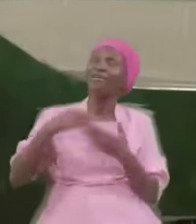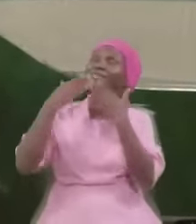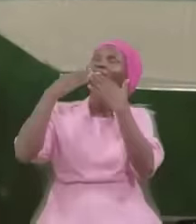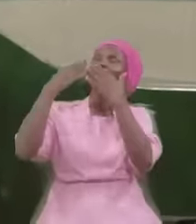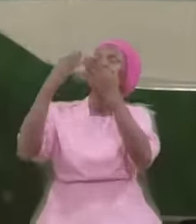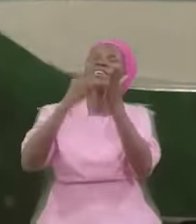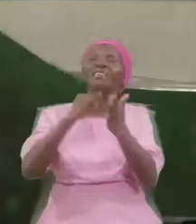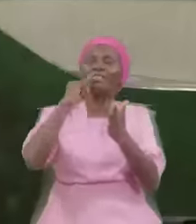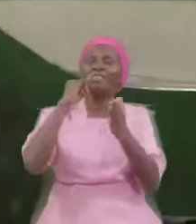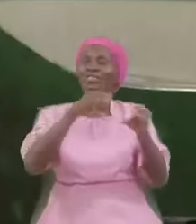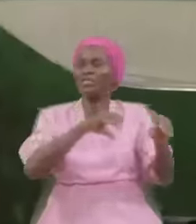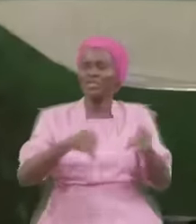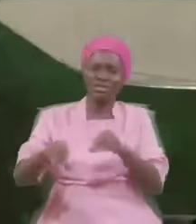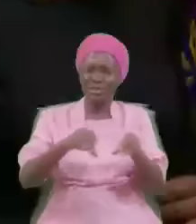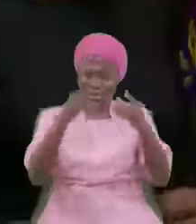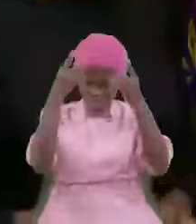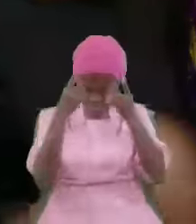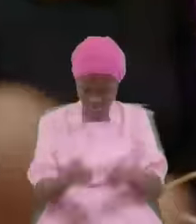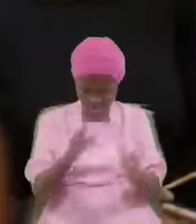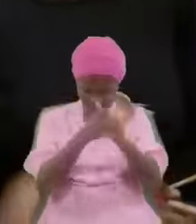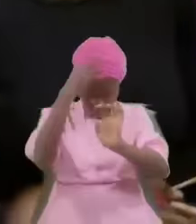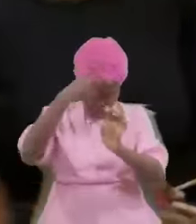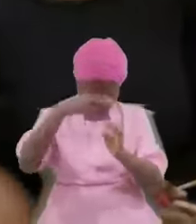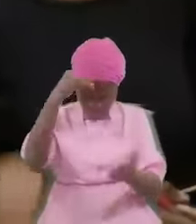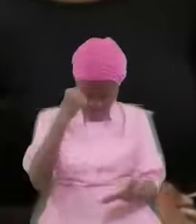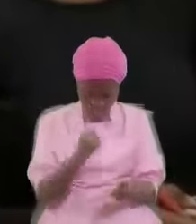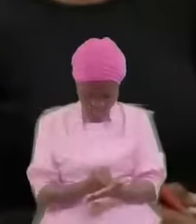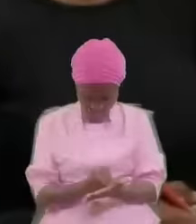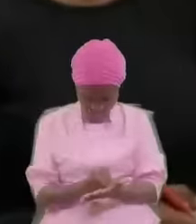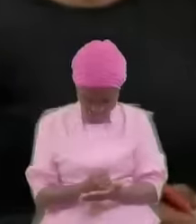is done in Jesus' name.